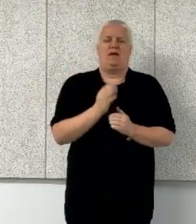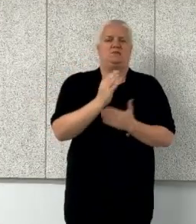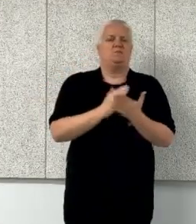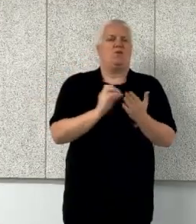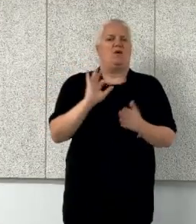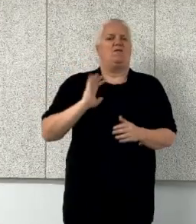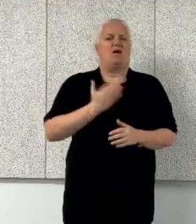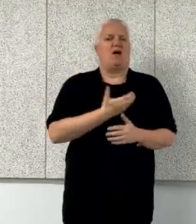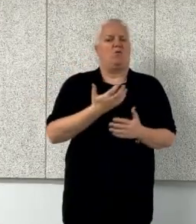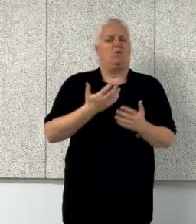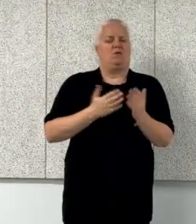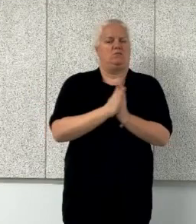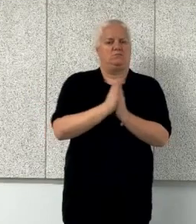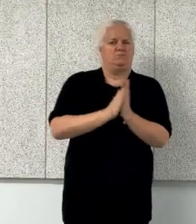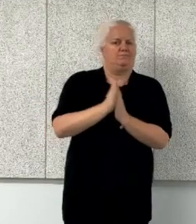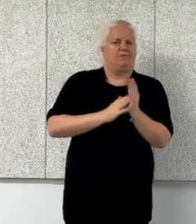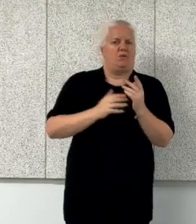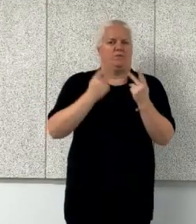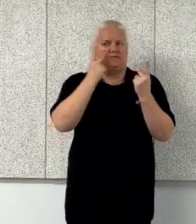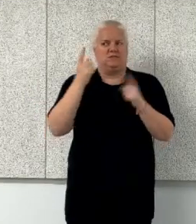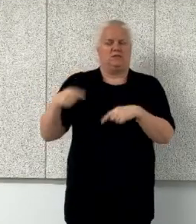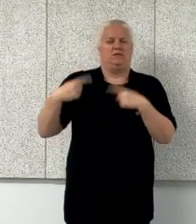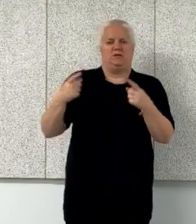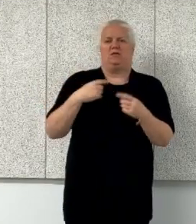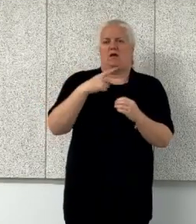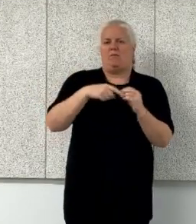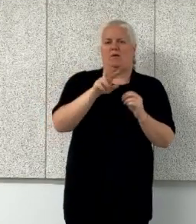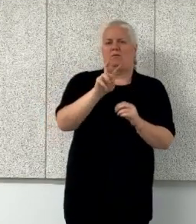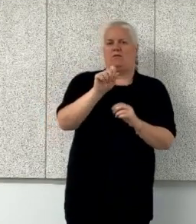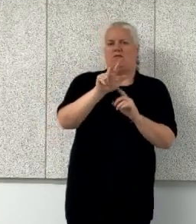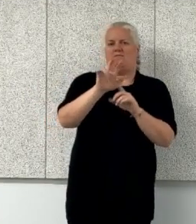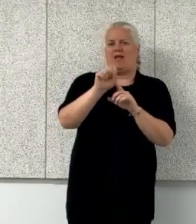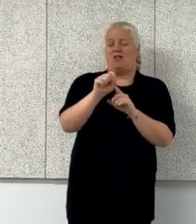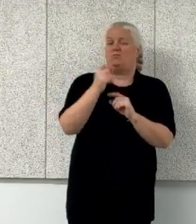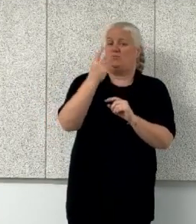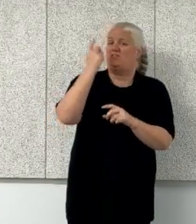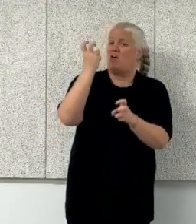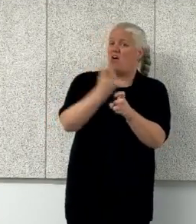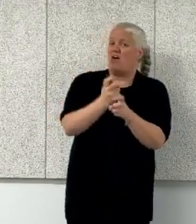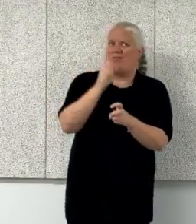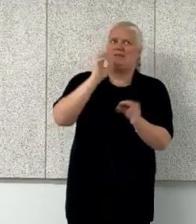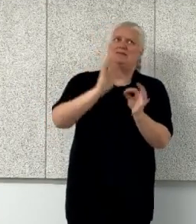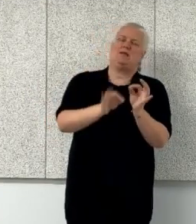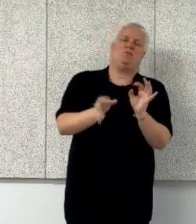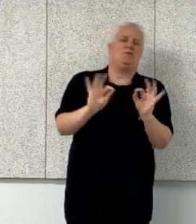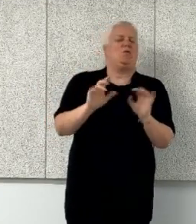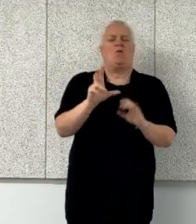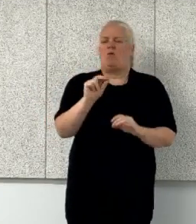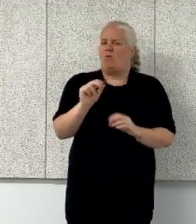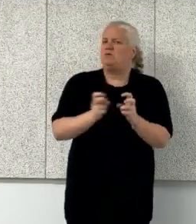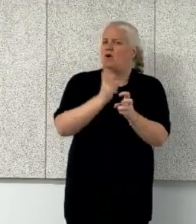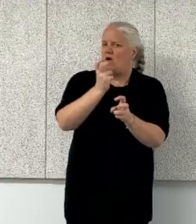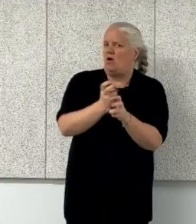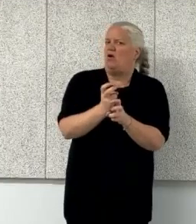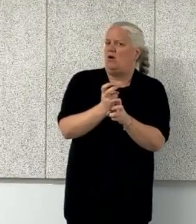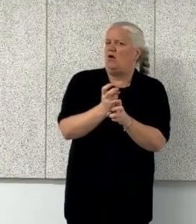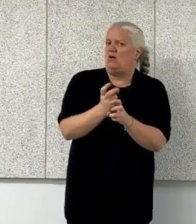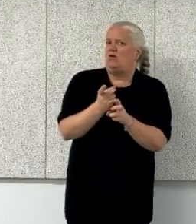in companies, right? But it is harder than it looks, and I think we can all attest to that, that when you're in the machine